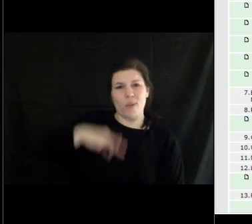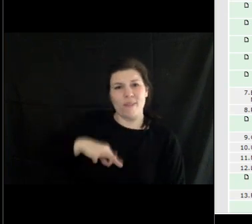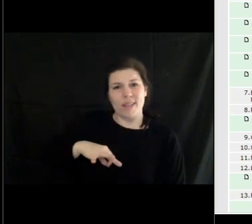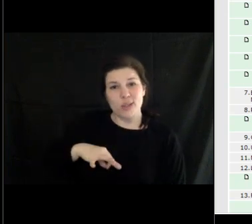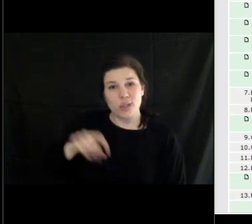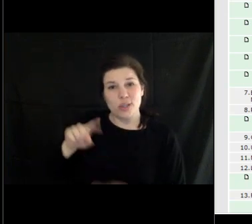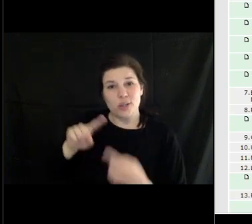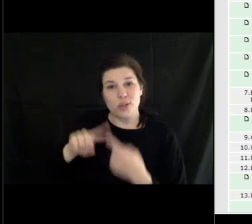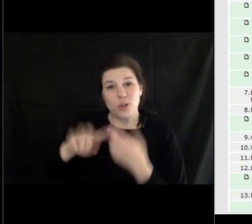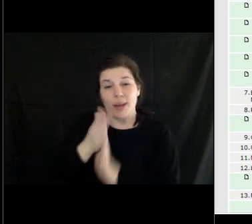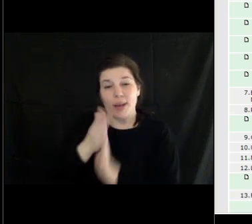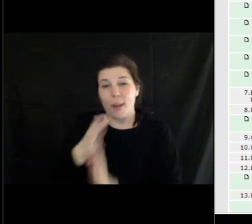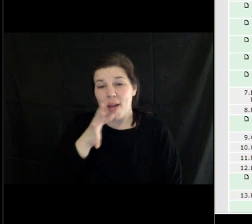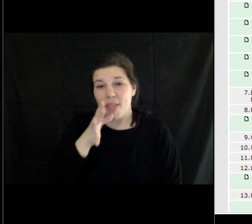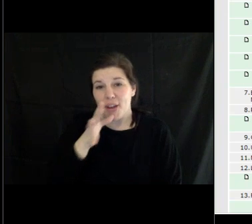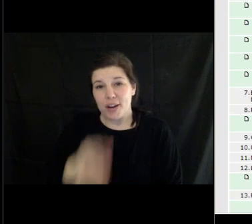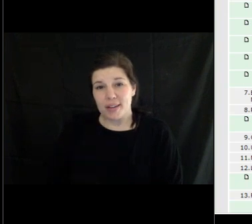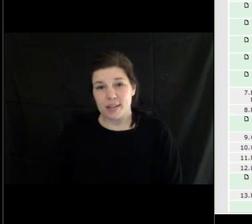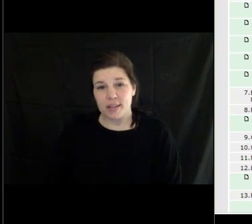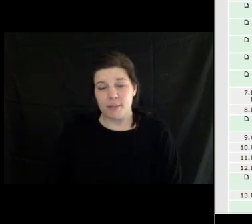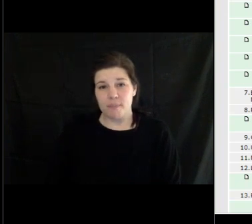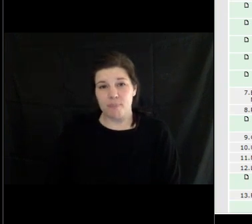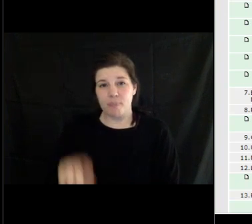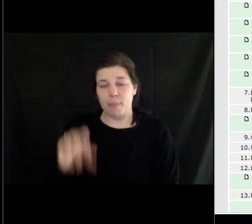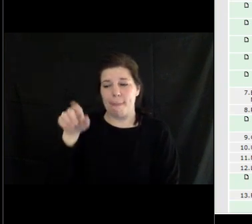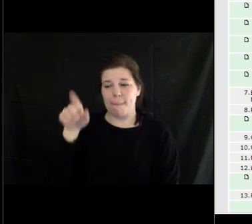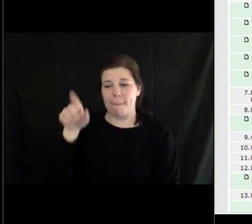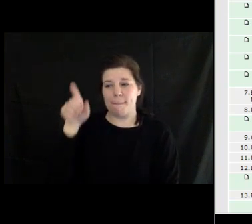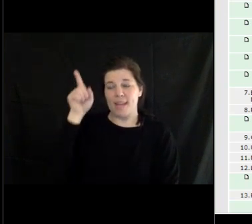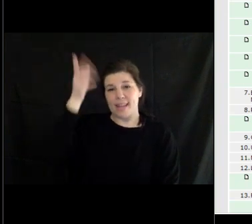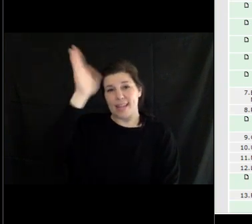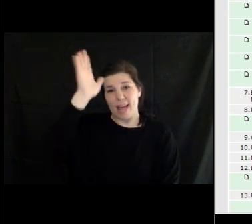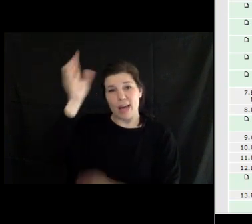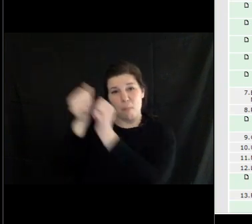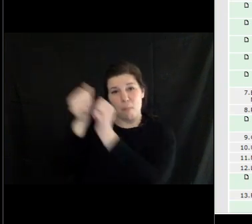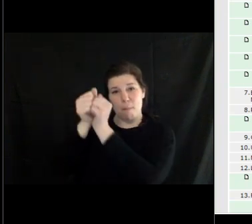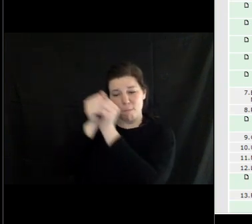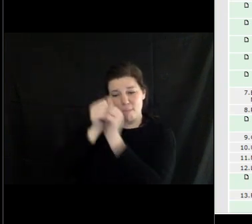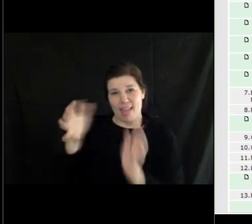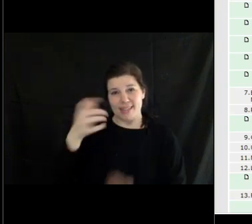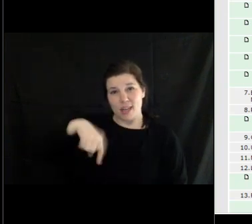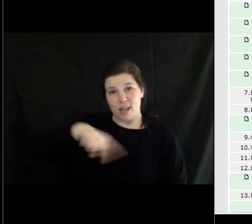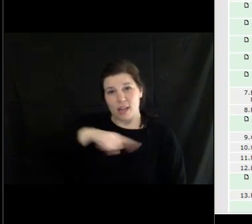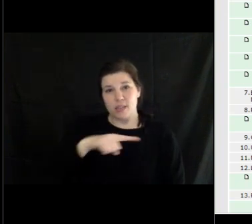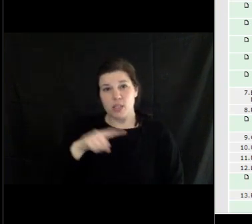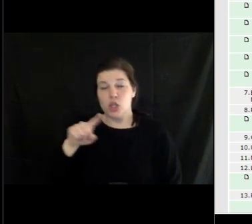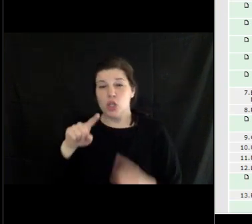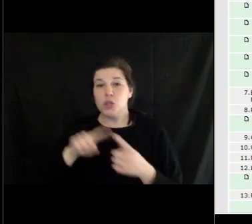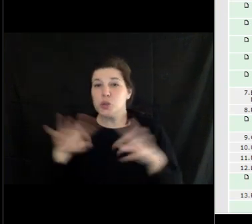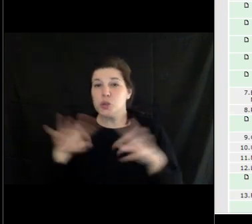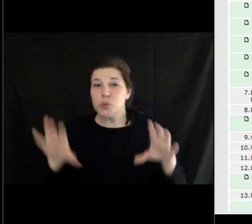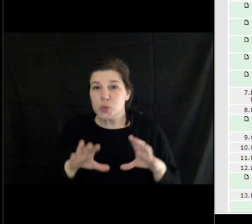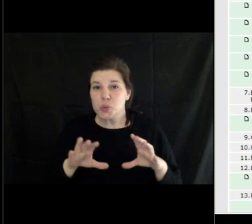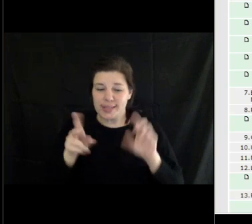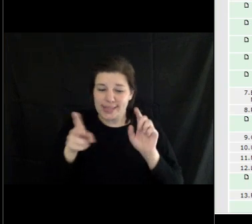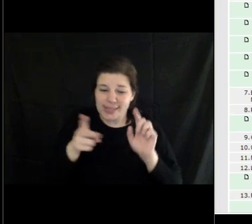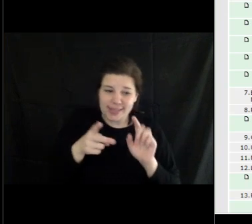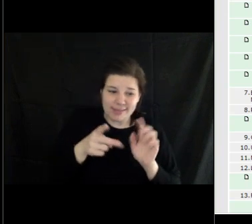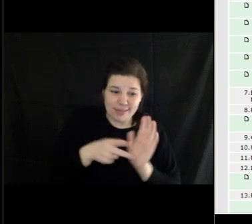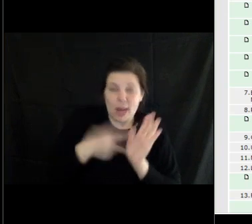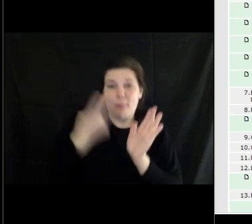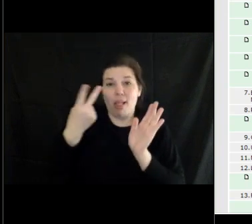mothers. And He wouldn't have blessed us to work, to do a double job. When we